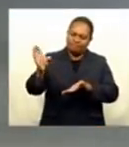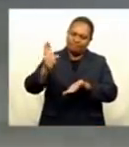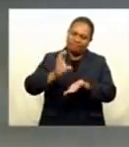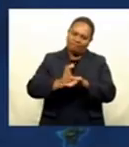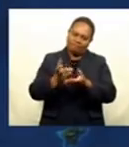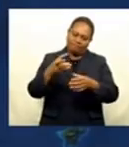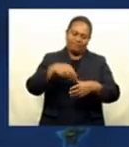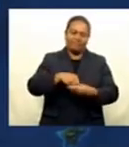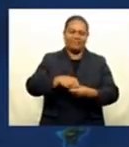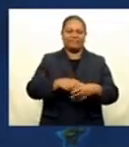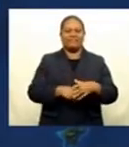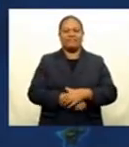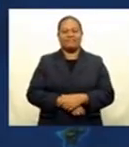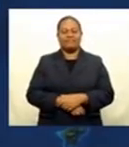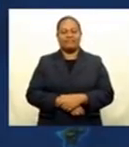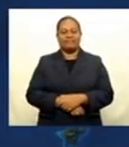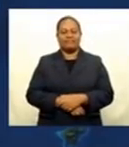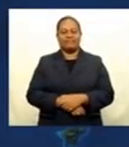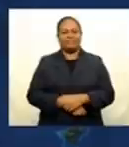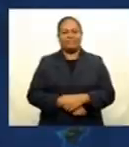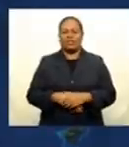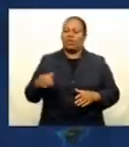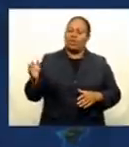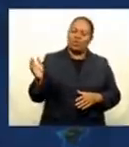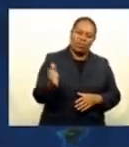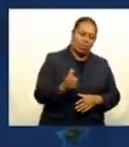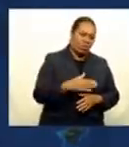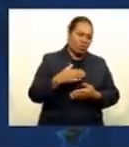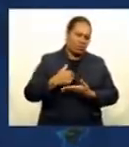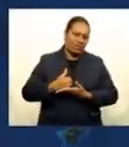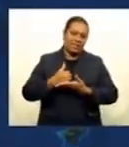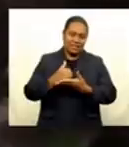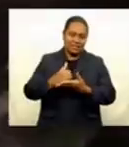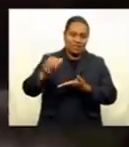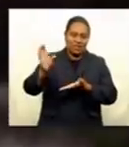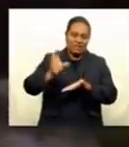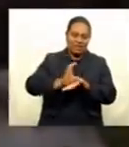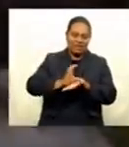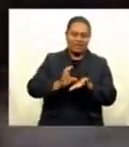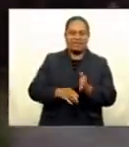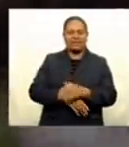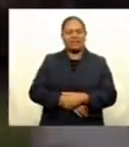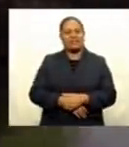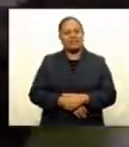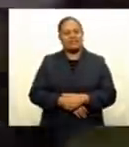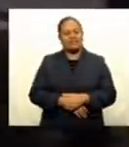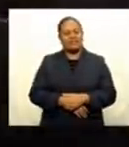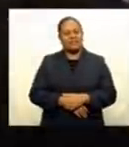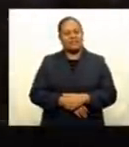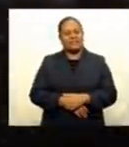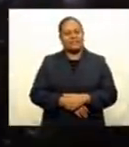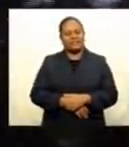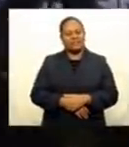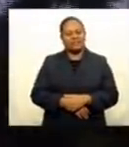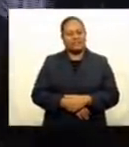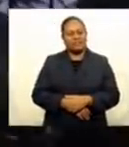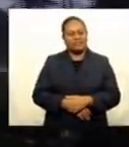inclusion. This project, all in all, will assist the council to carry out